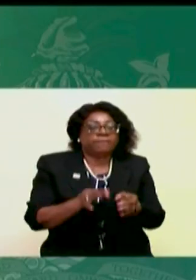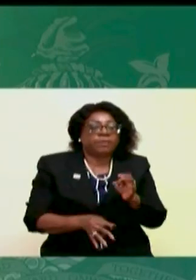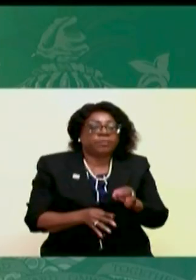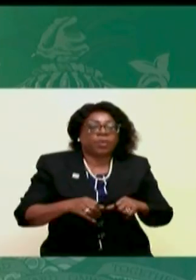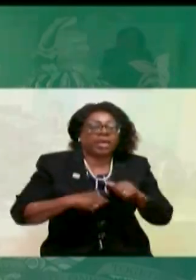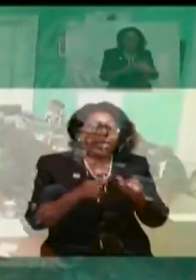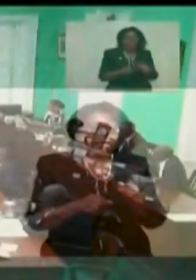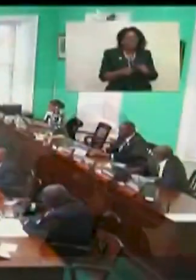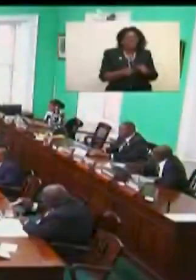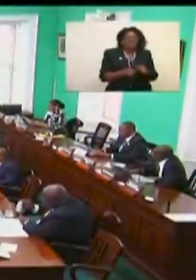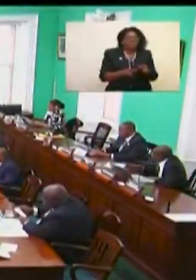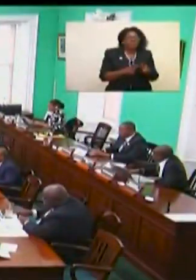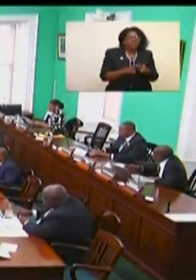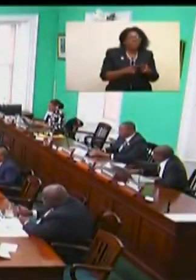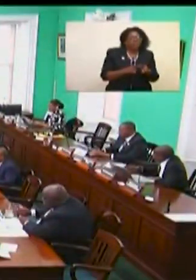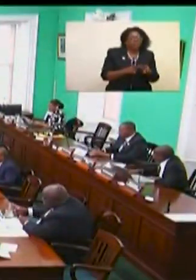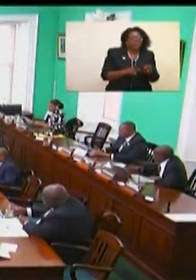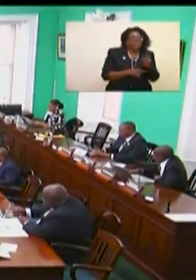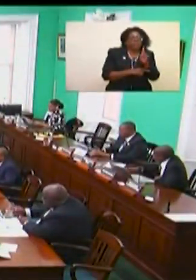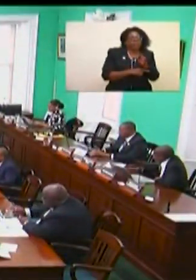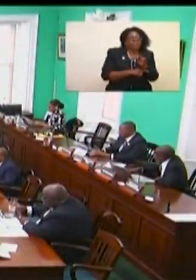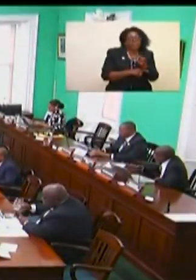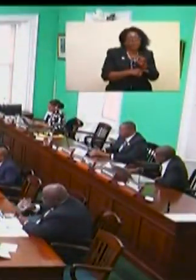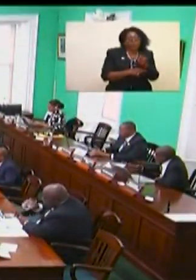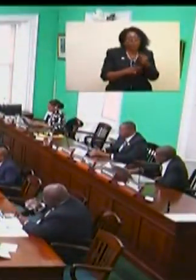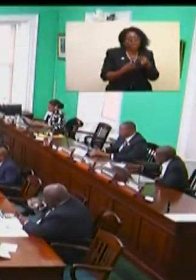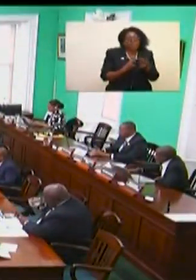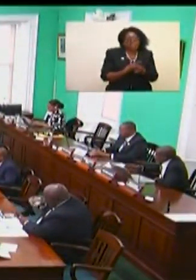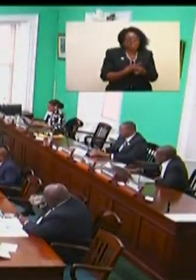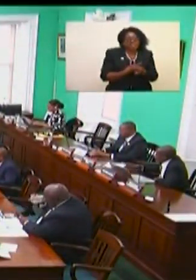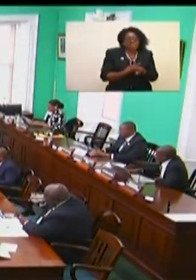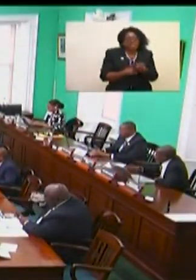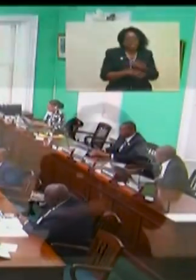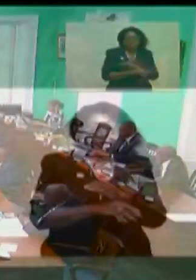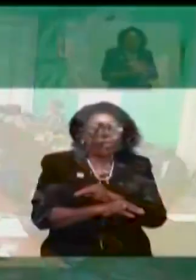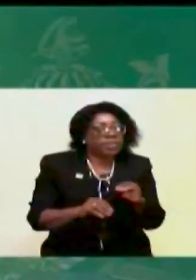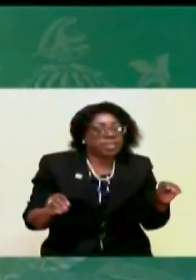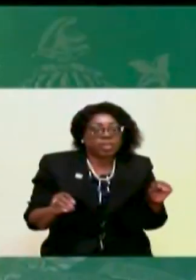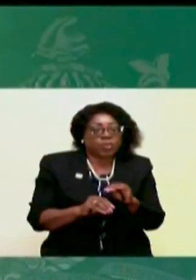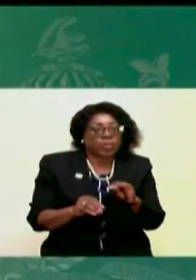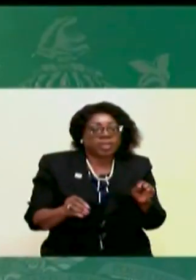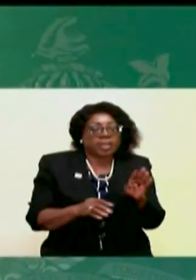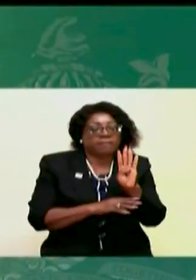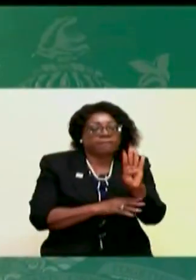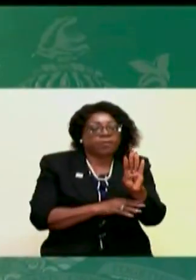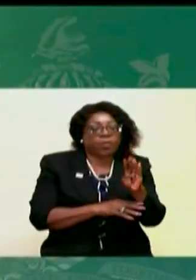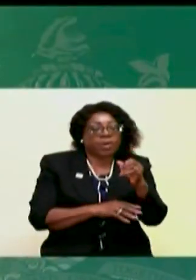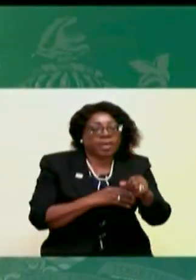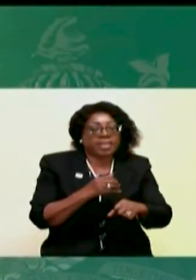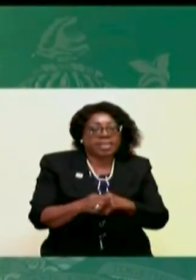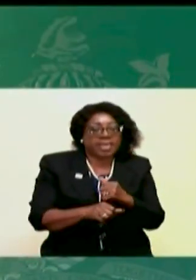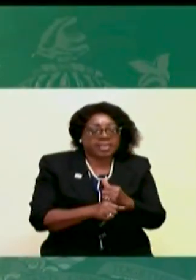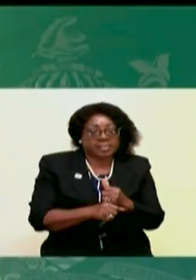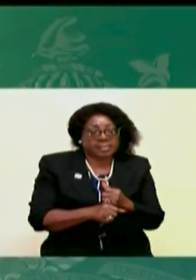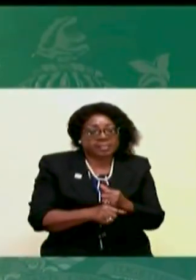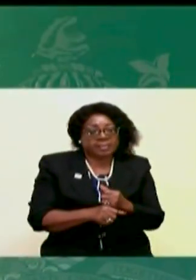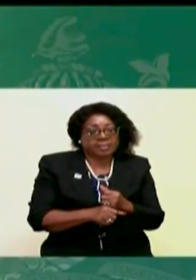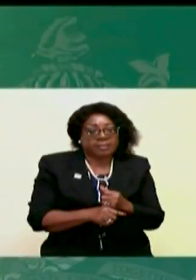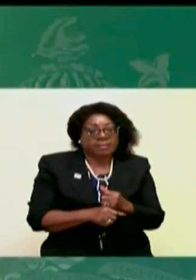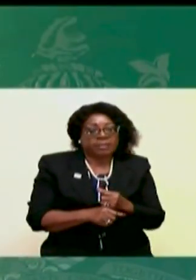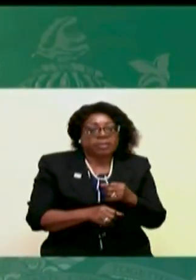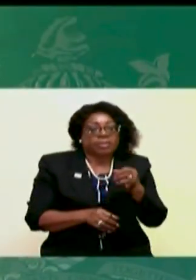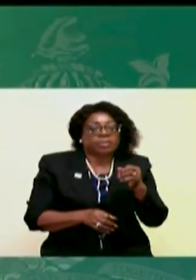would have done it in 4 years or 2 years, but it couldn't happen. Didn't happen in 2 or 4 years. So